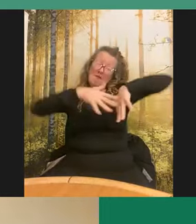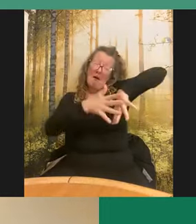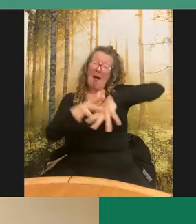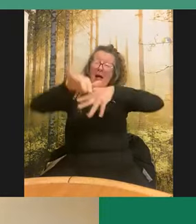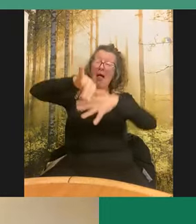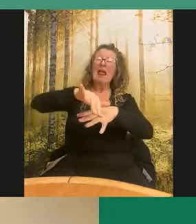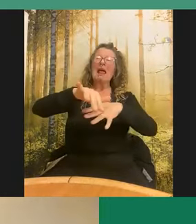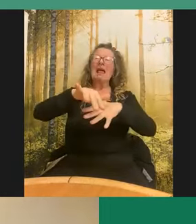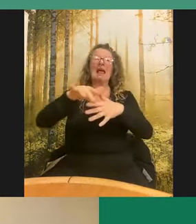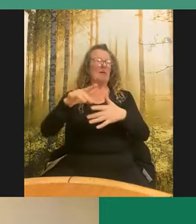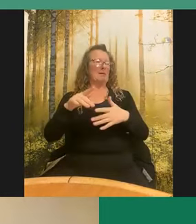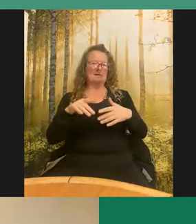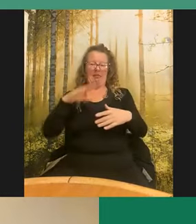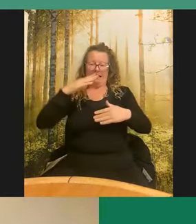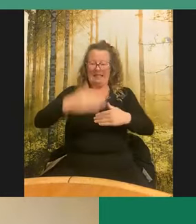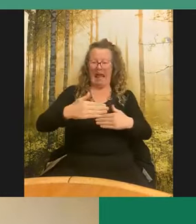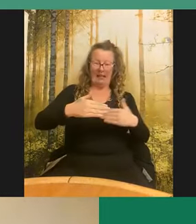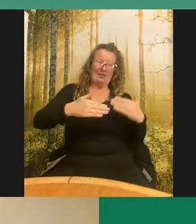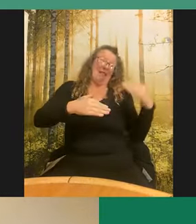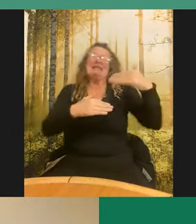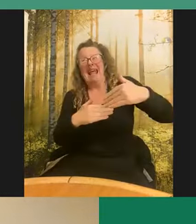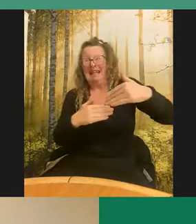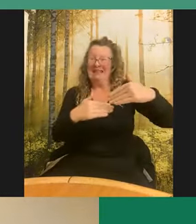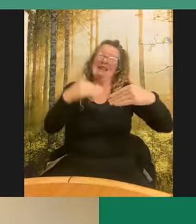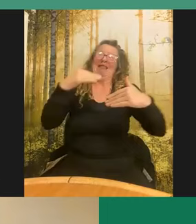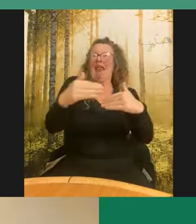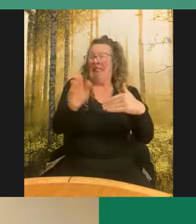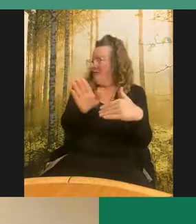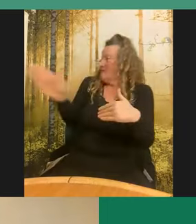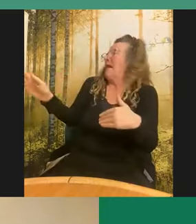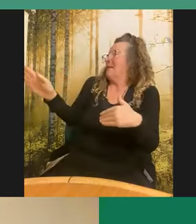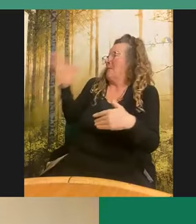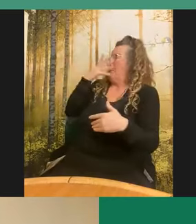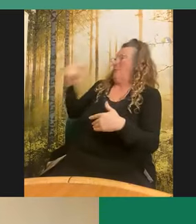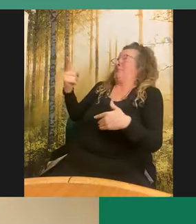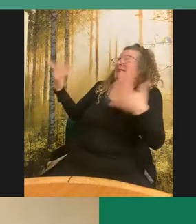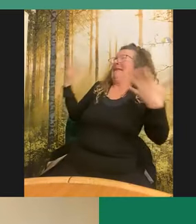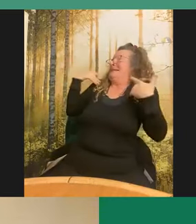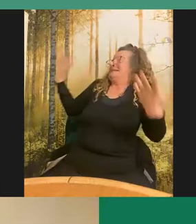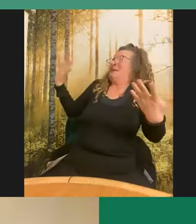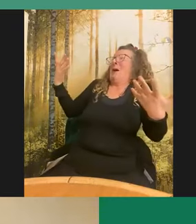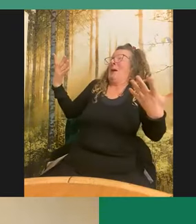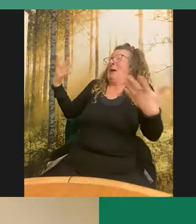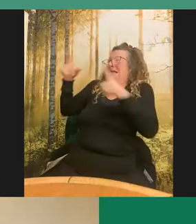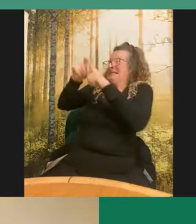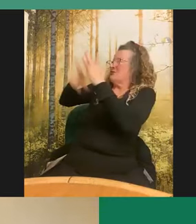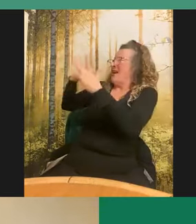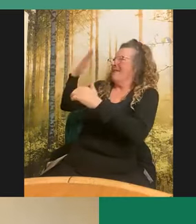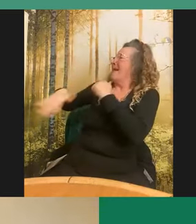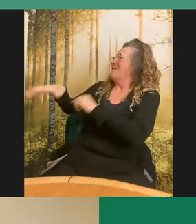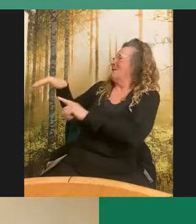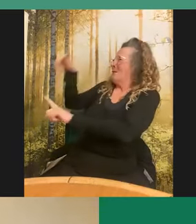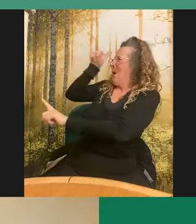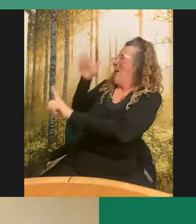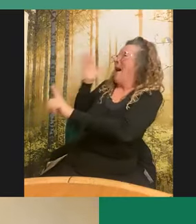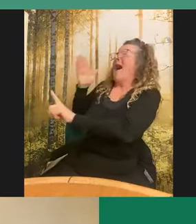that stage. Actually, the most fun we had was just in random roads that we didn't know where we were with DJs that we you know, we hadn't heard of, but that was the most fun. It's like you